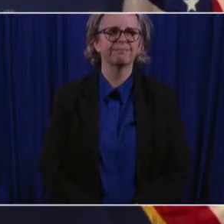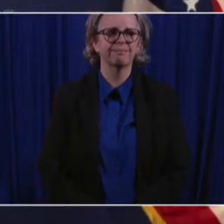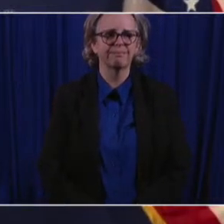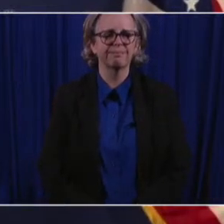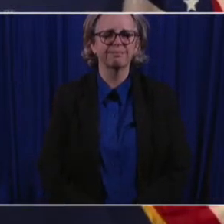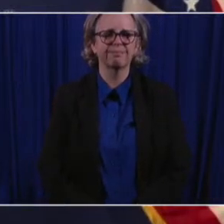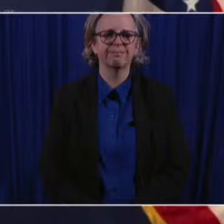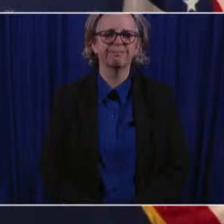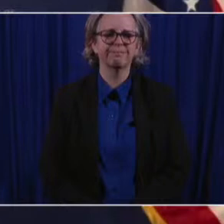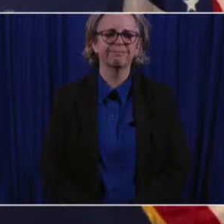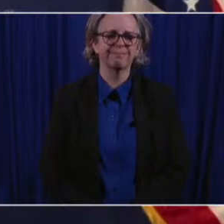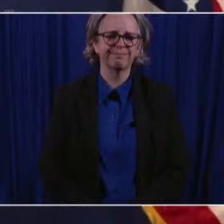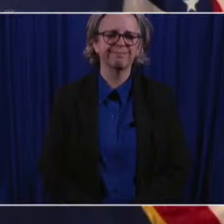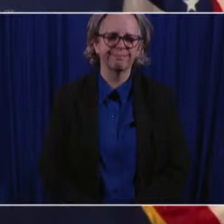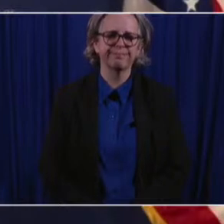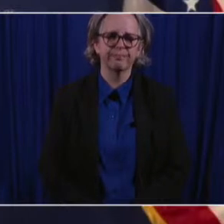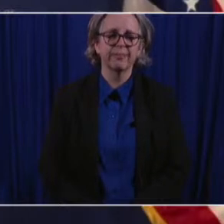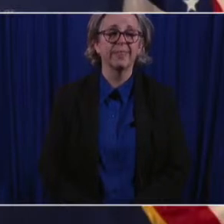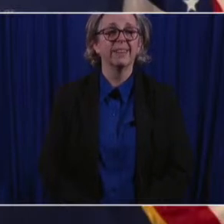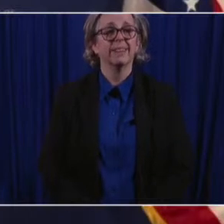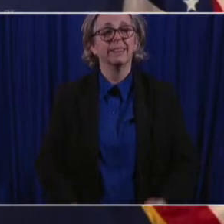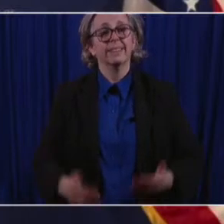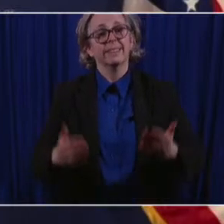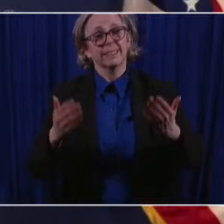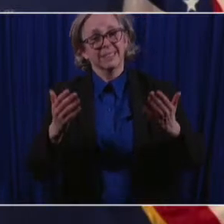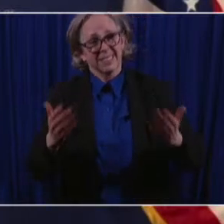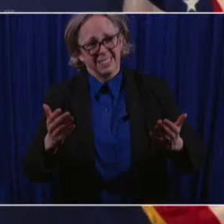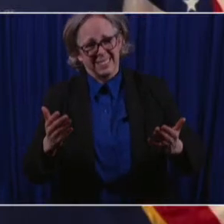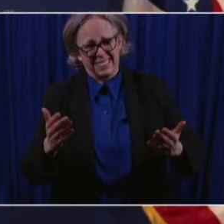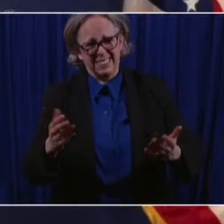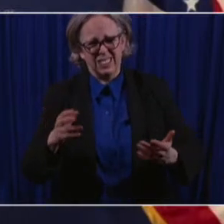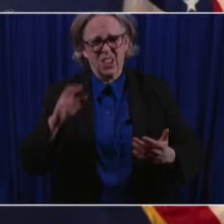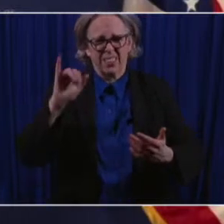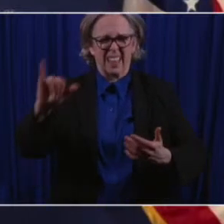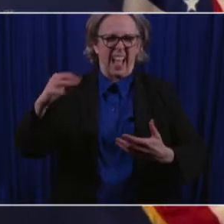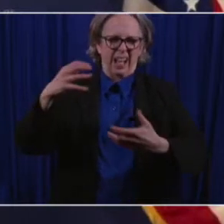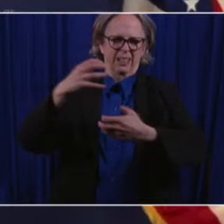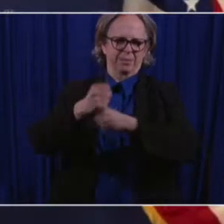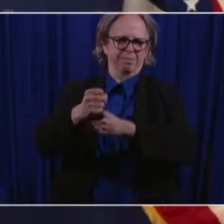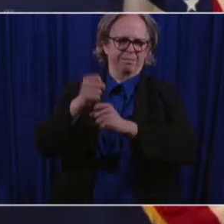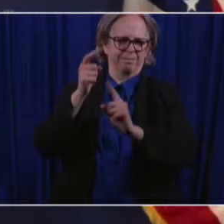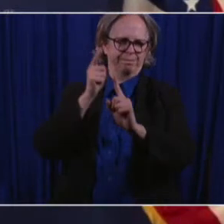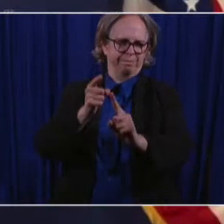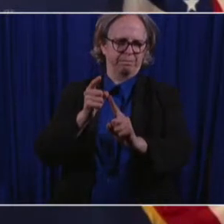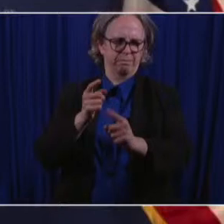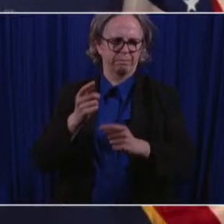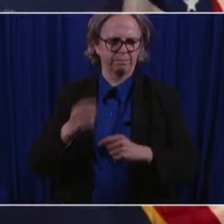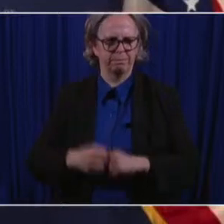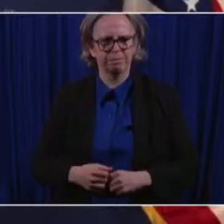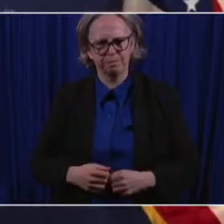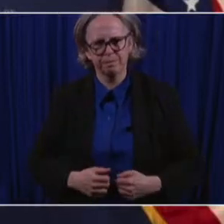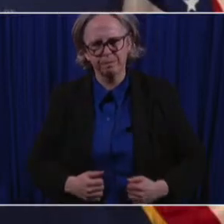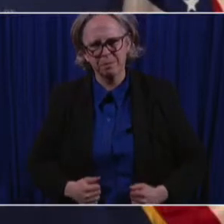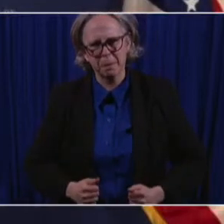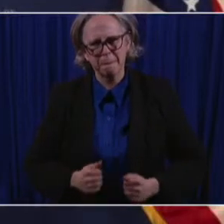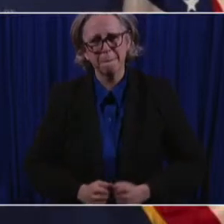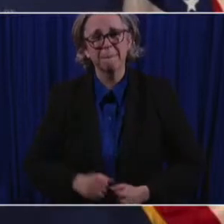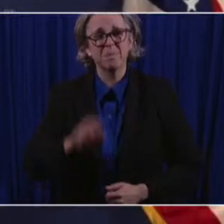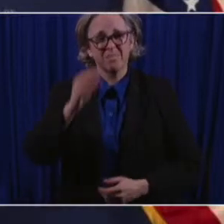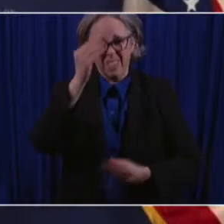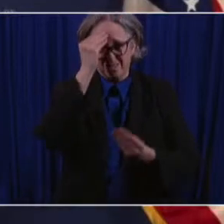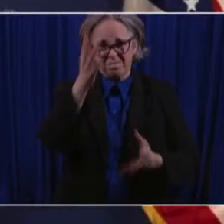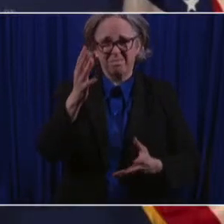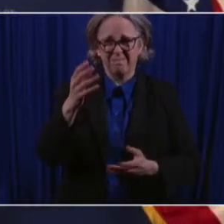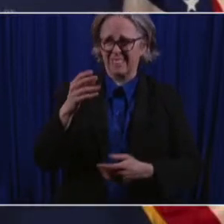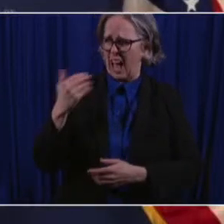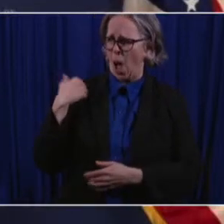And let me just, again, do the summary in regard to the map that we had up a moment ago with the 11 counties. Those